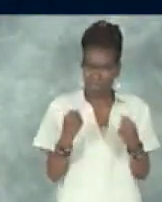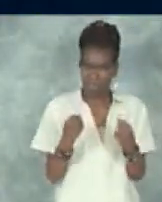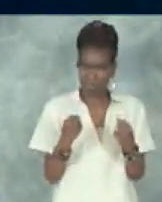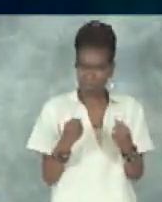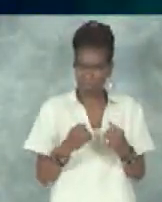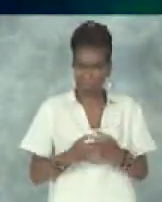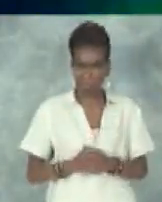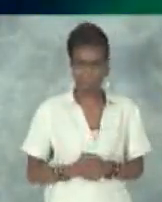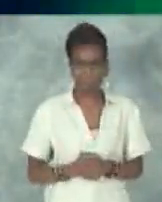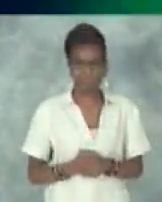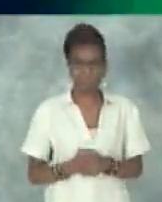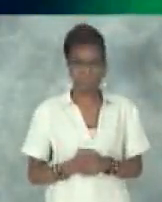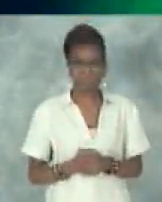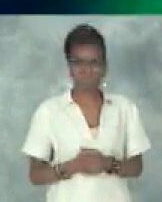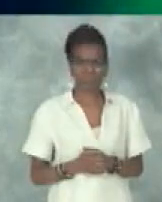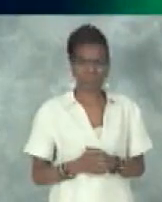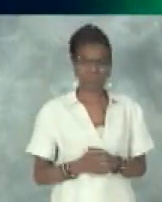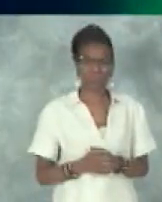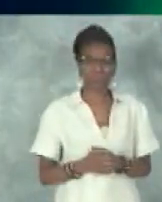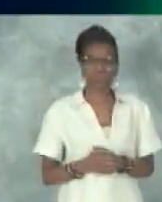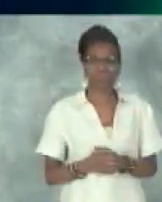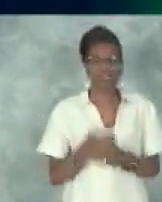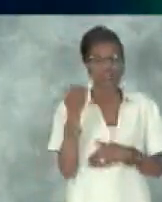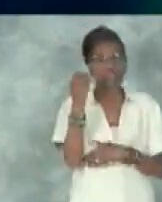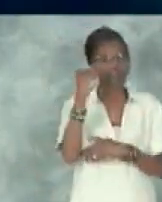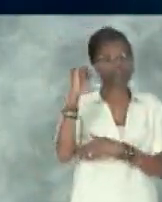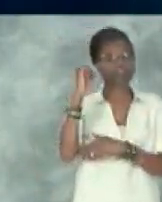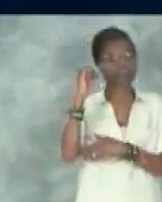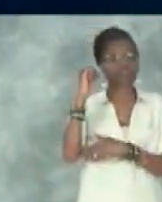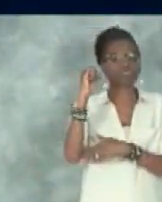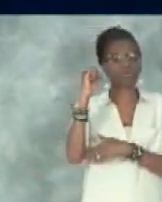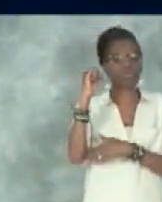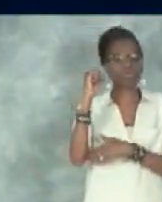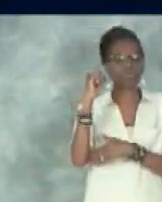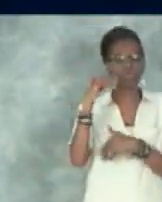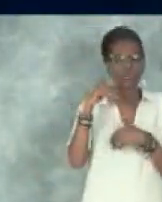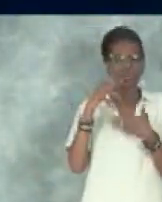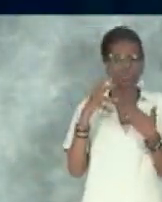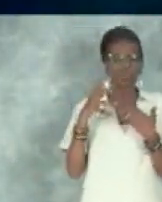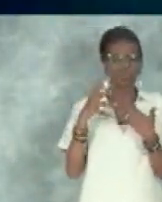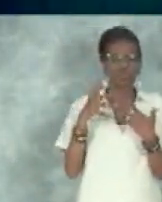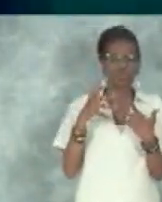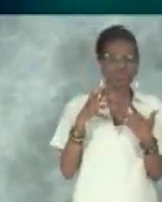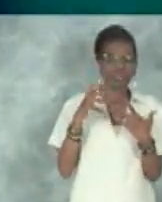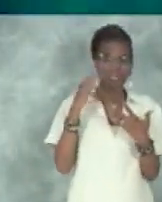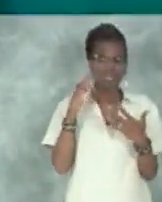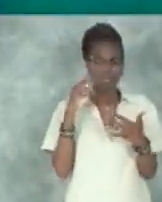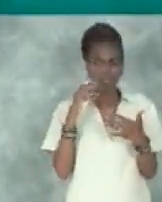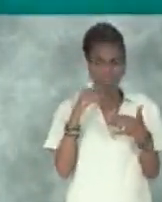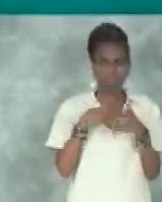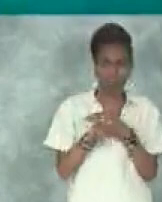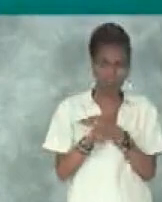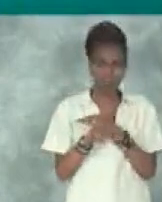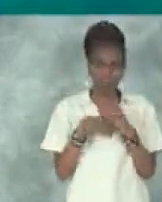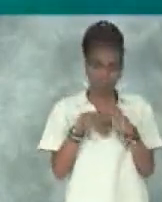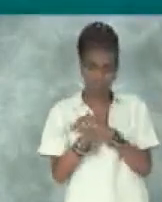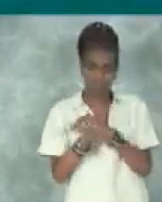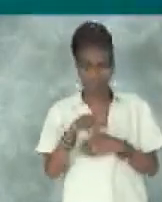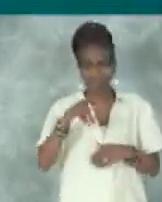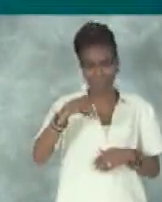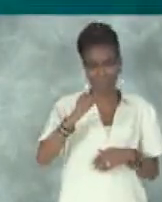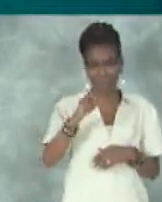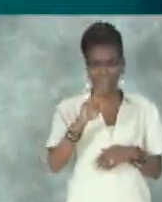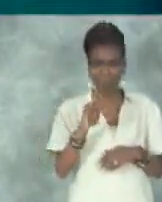Start acting like, y'all remember that illustration? Start acting like you coming to the park when all this is over and you're going to see Rev playing with UGO. Start acting like